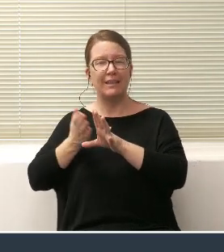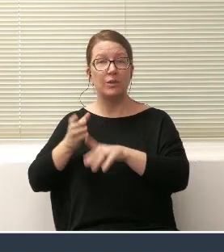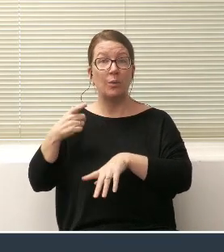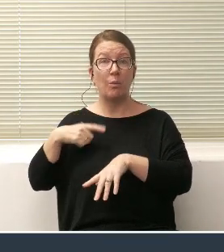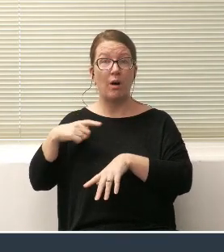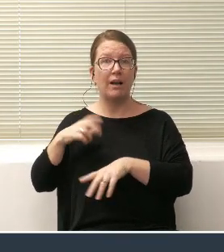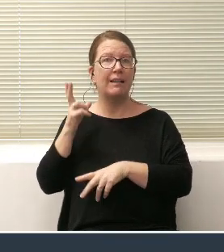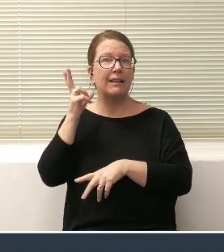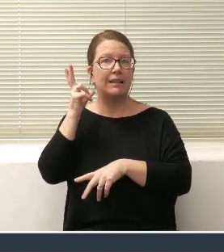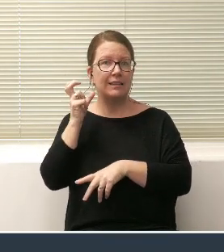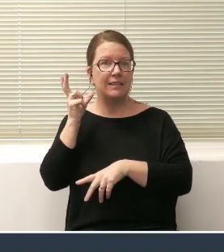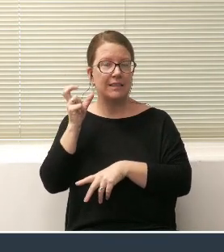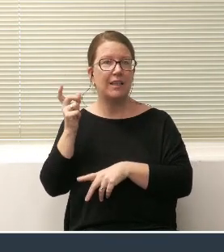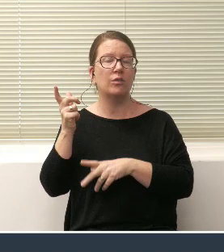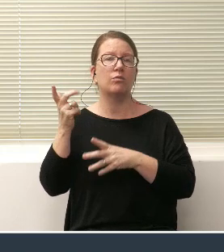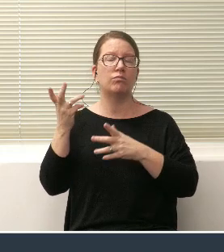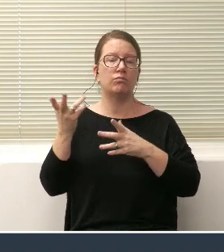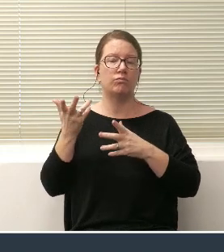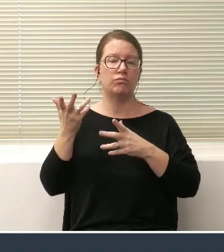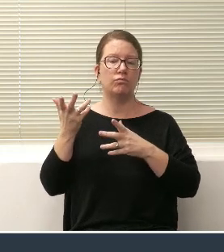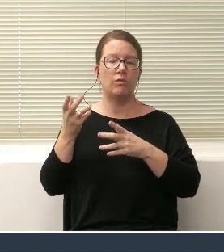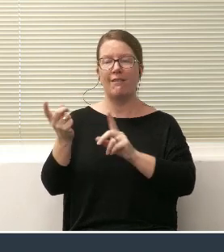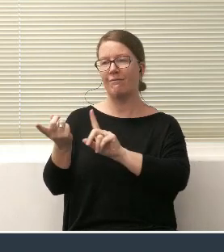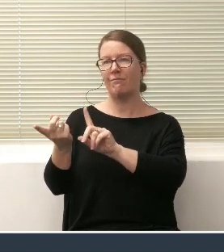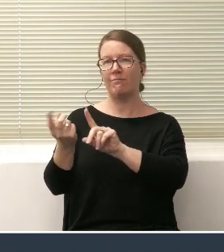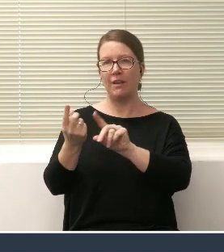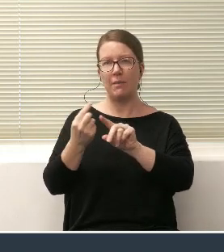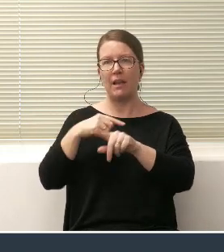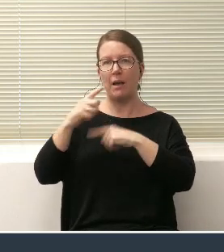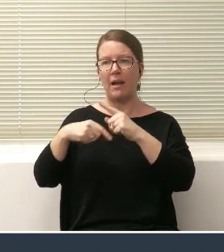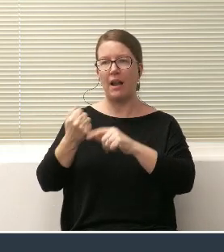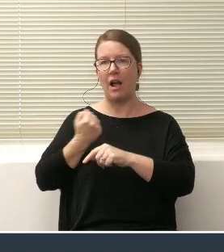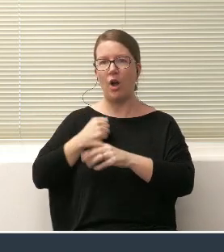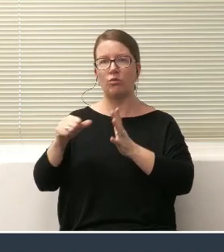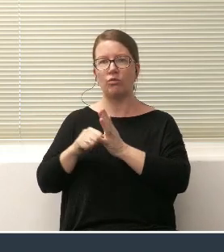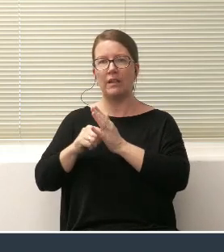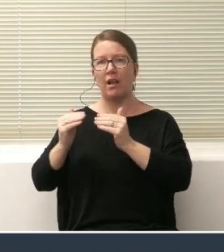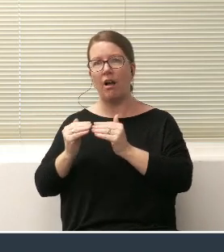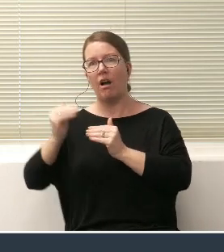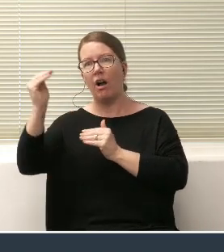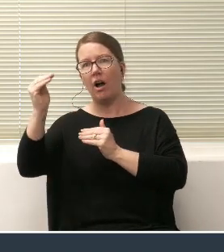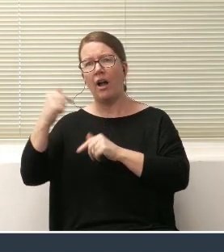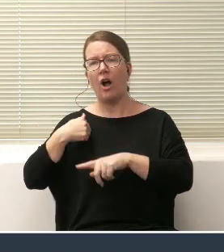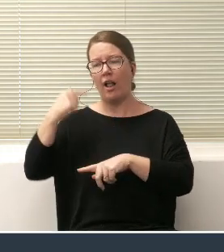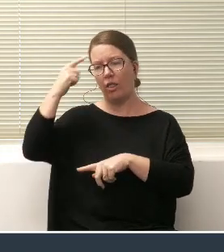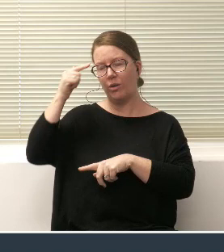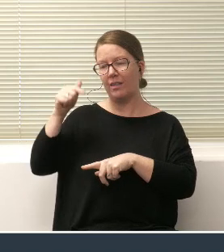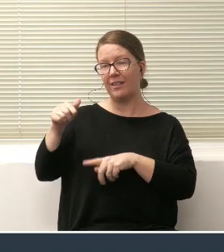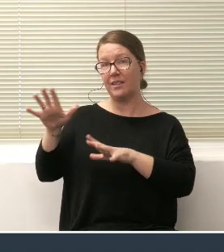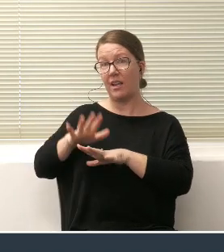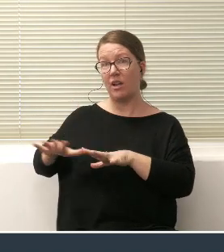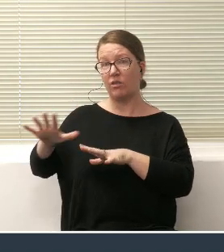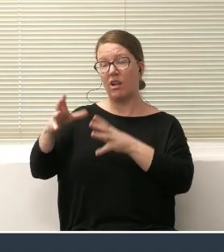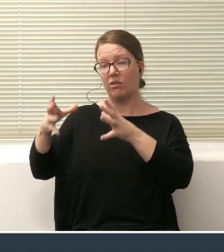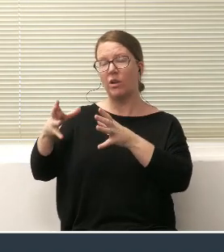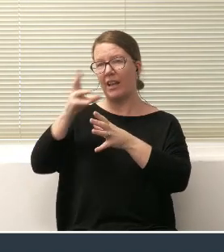simply because of listening to the feedback on how high our rates are, and I just thought this was probably one area.